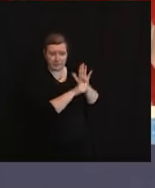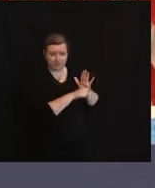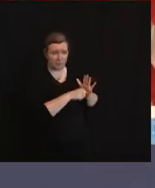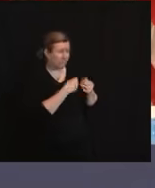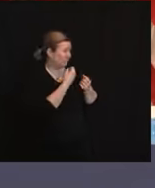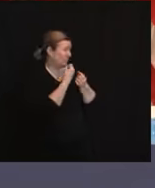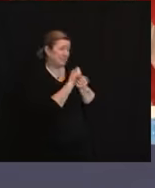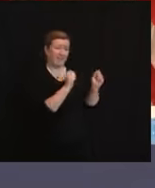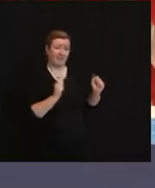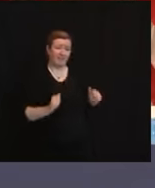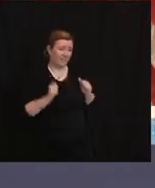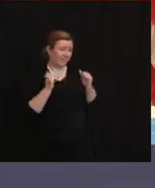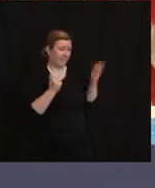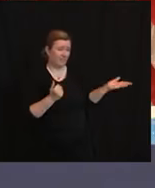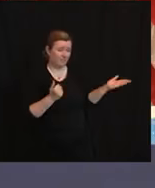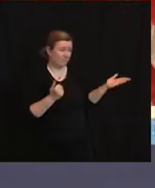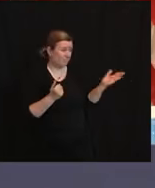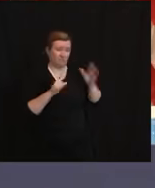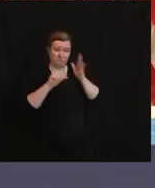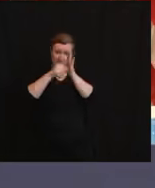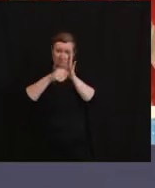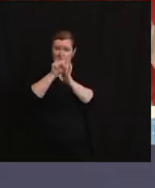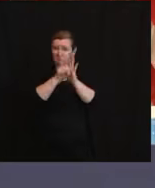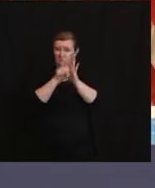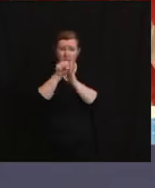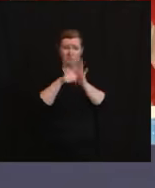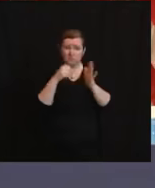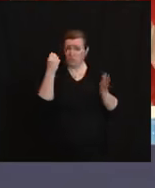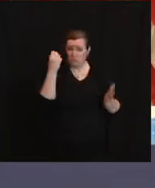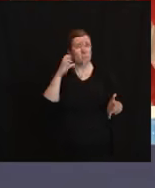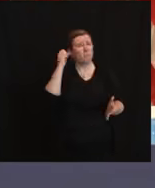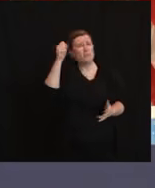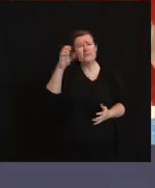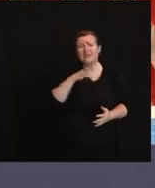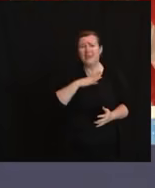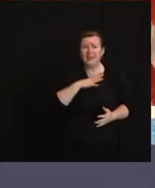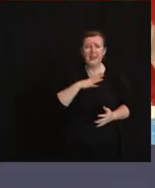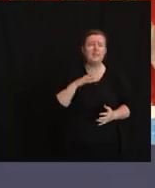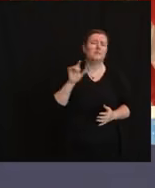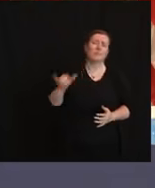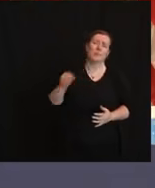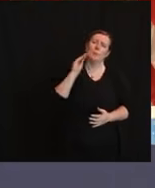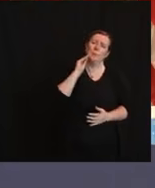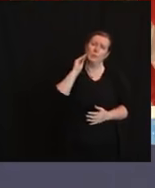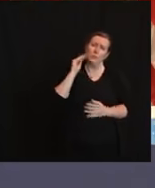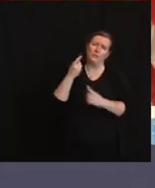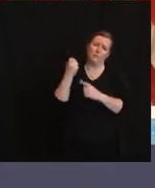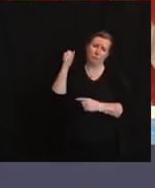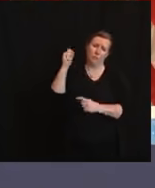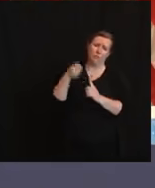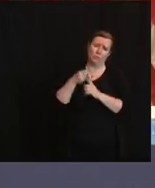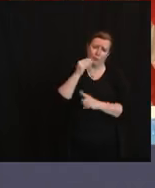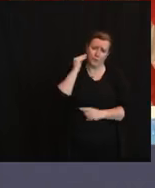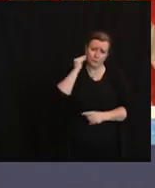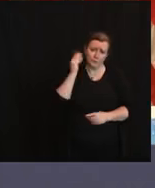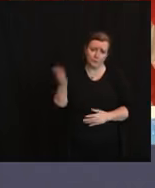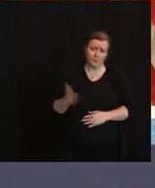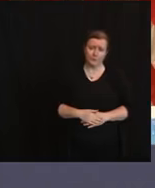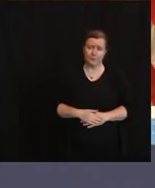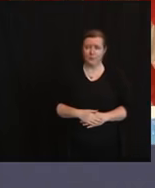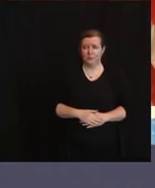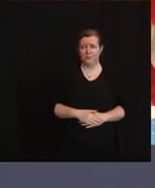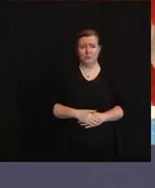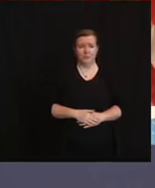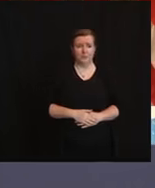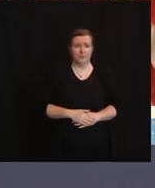do it virtually. The real issue I've got is congregation. For whatever reason you may be congregating, we cannot be